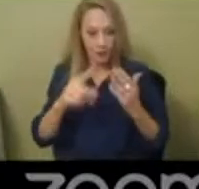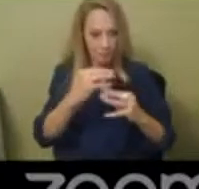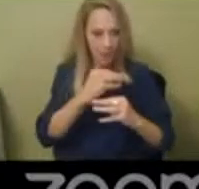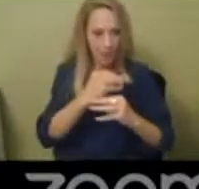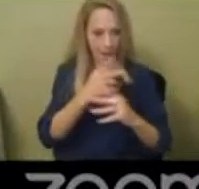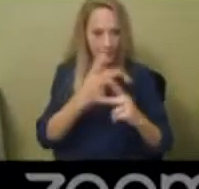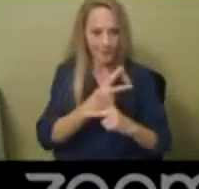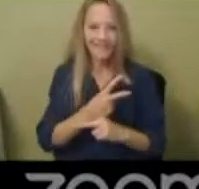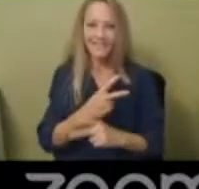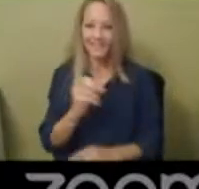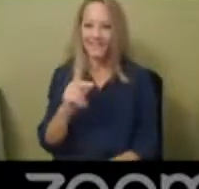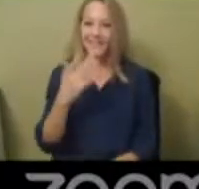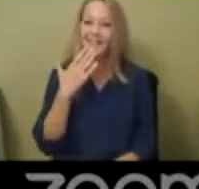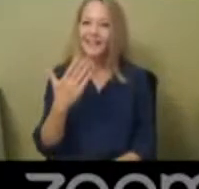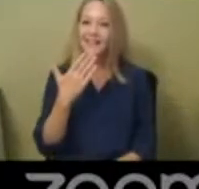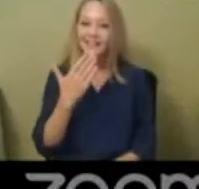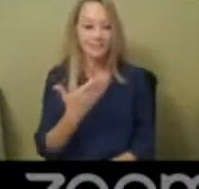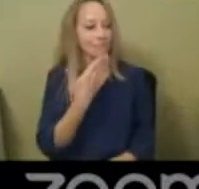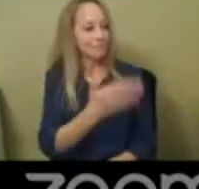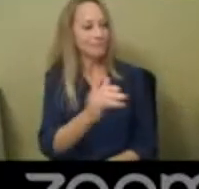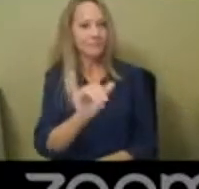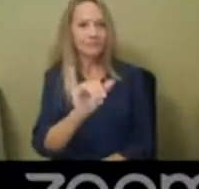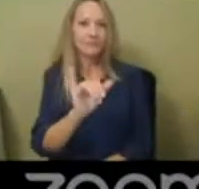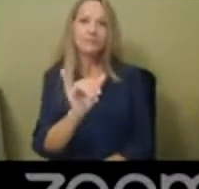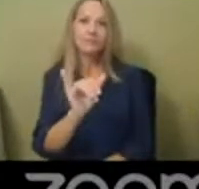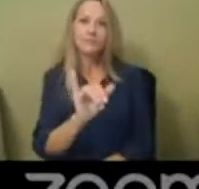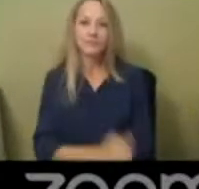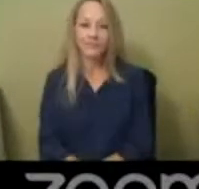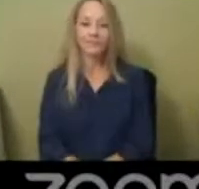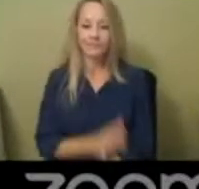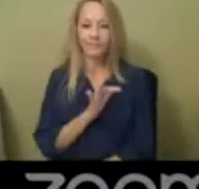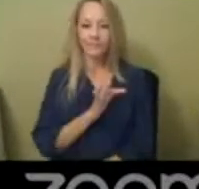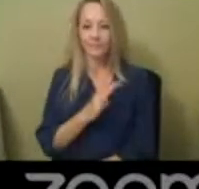Thank you. Yeah. Thank you. Thank you very much.